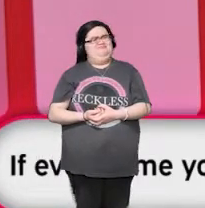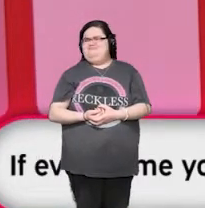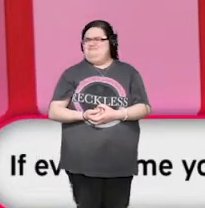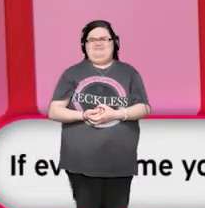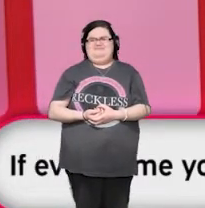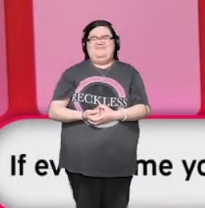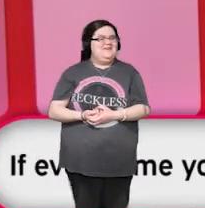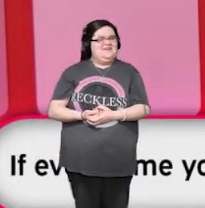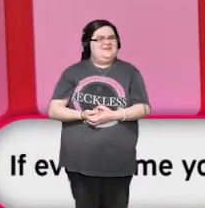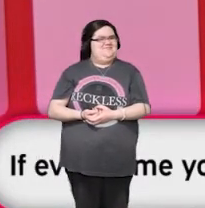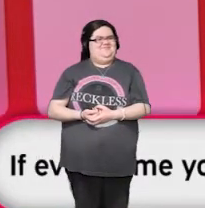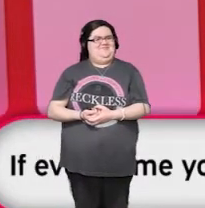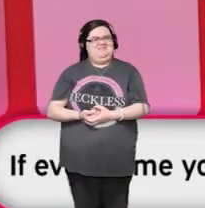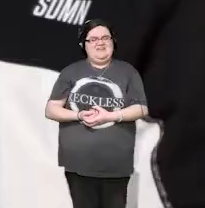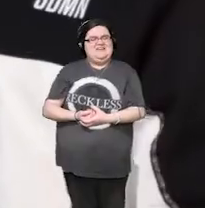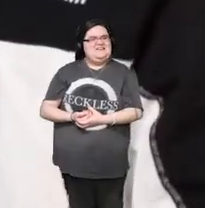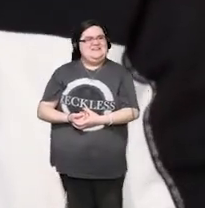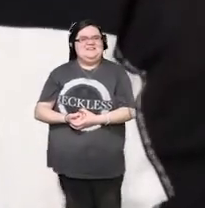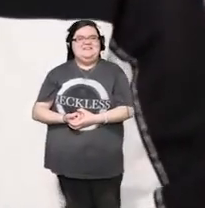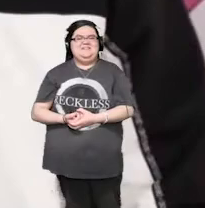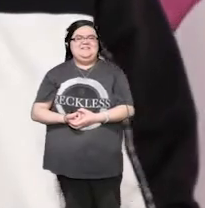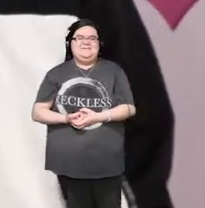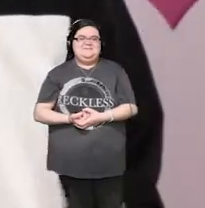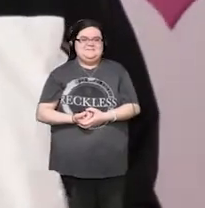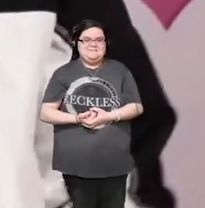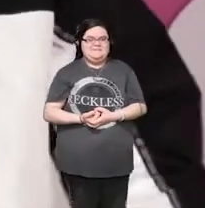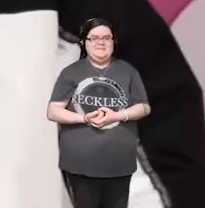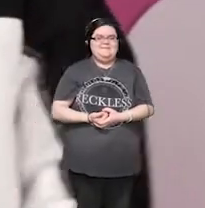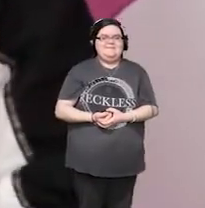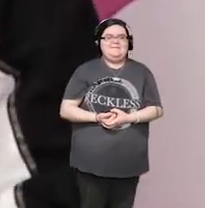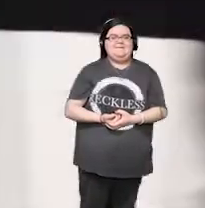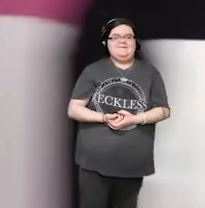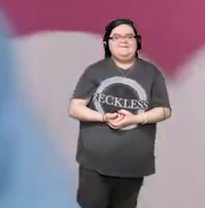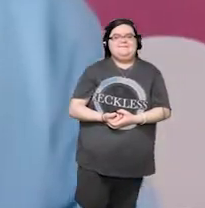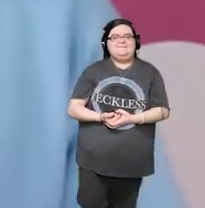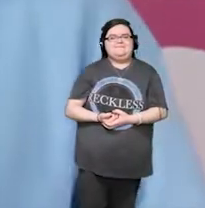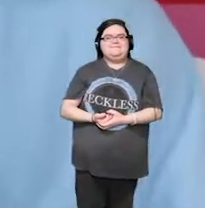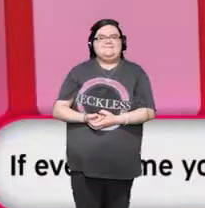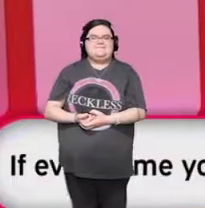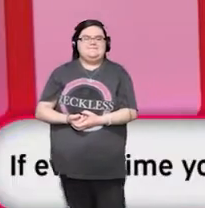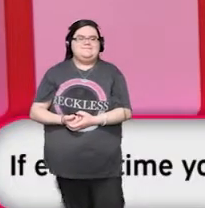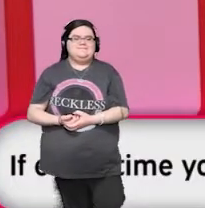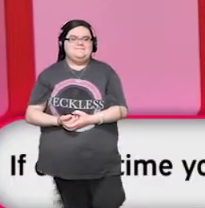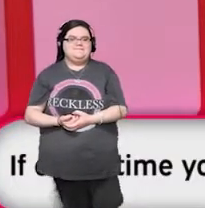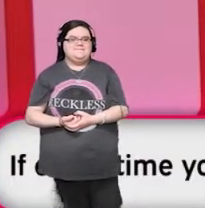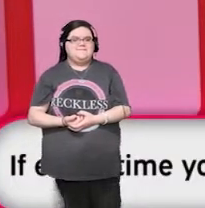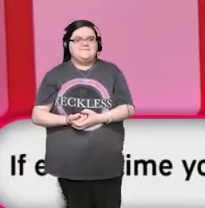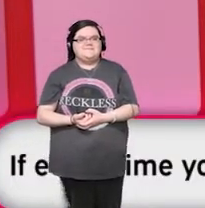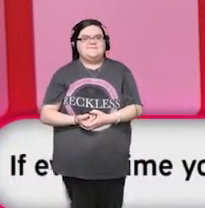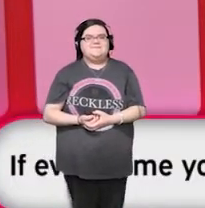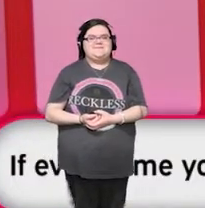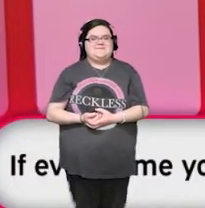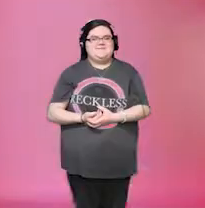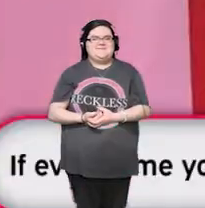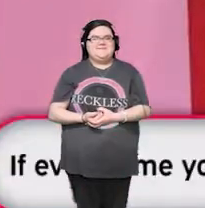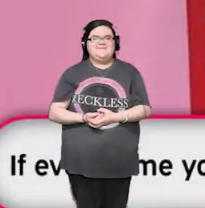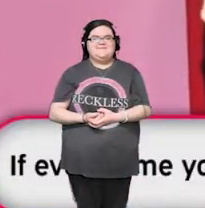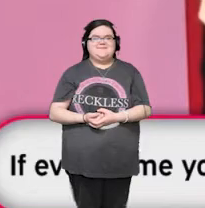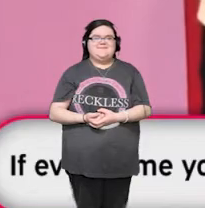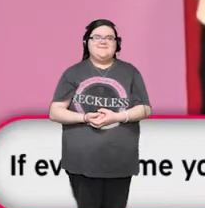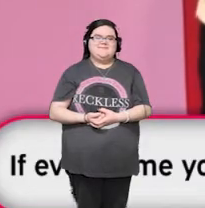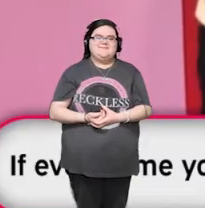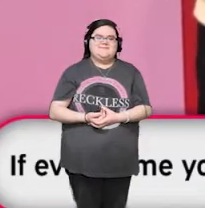The Interstellar. No, that's a bit. Every time. The Interstellar one, yes. I'm going Inception. Okay. Yeah, Interstellar. Pass it to him. Yeah?